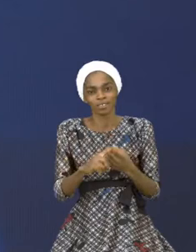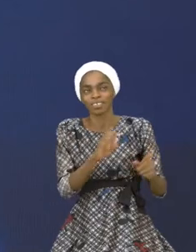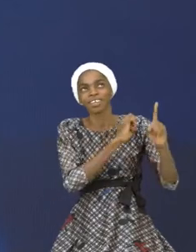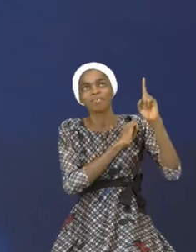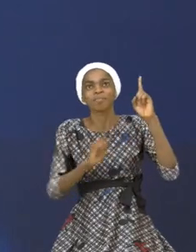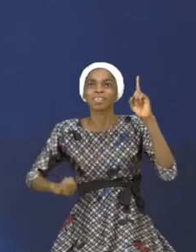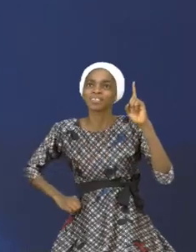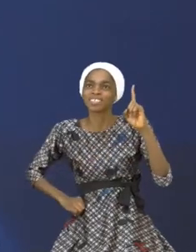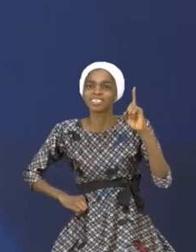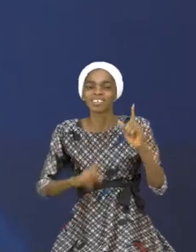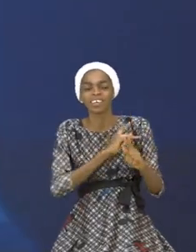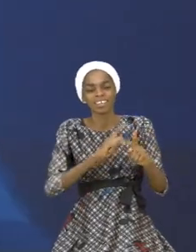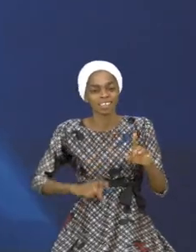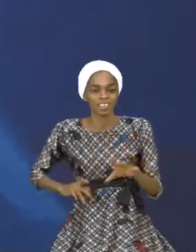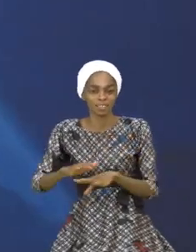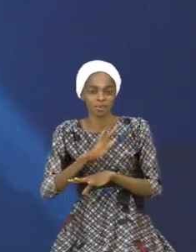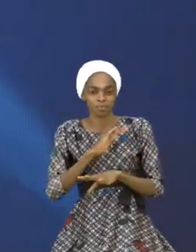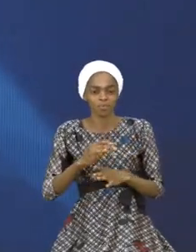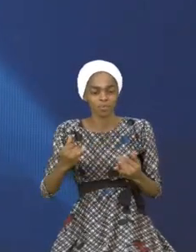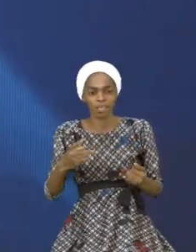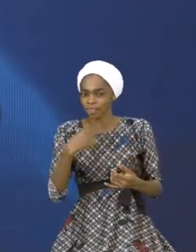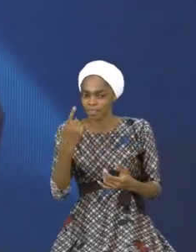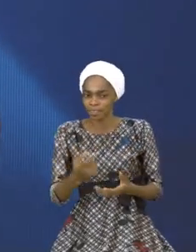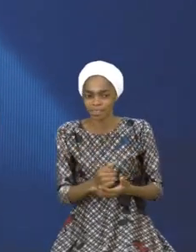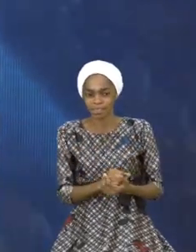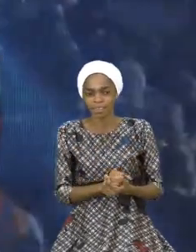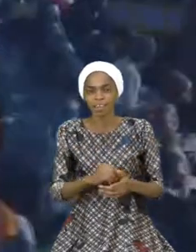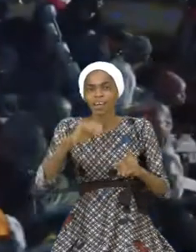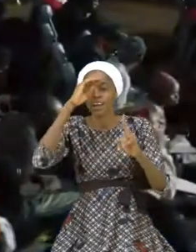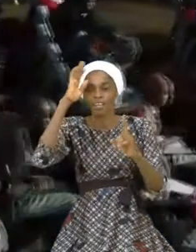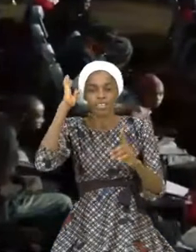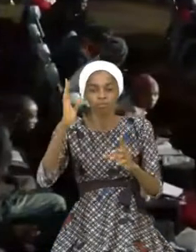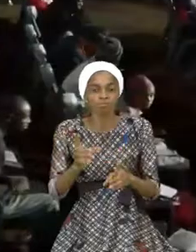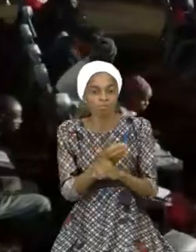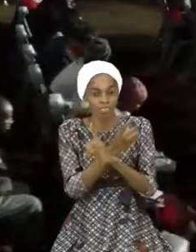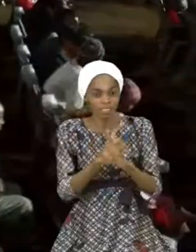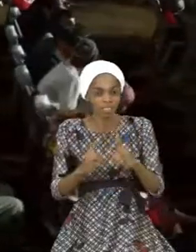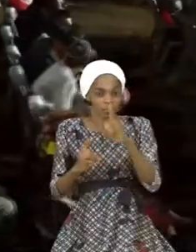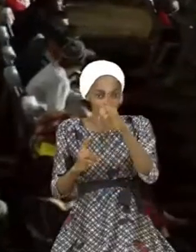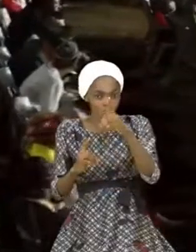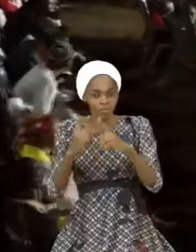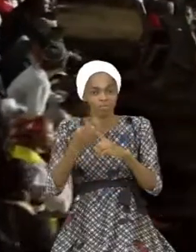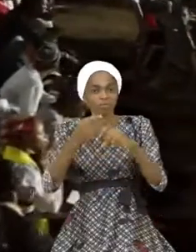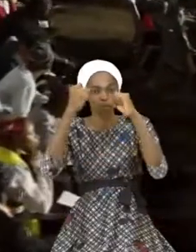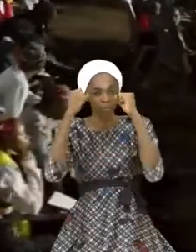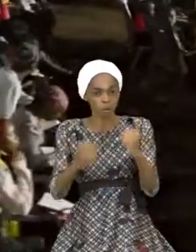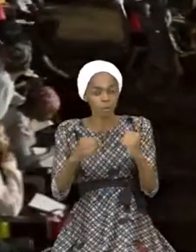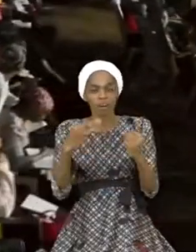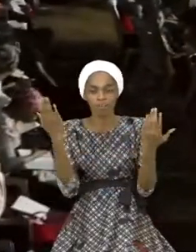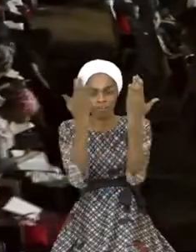kingdom and now it says it will deliver you from the power of